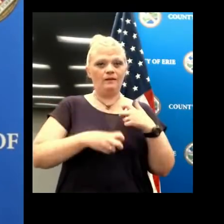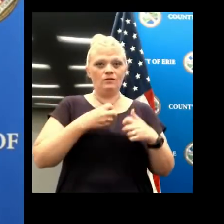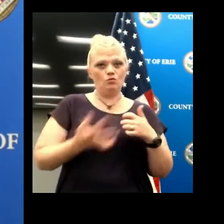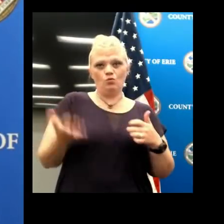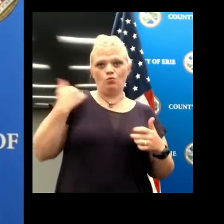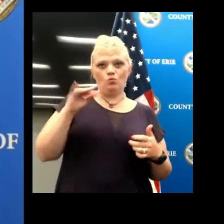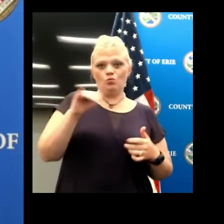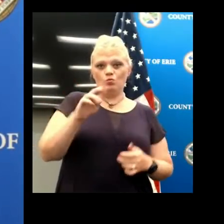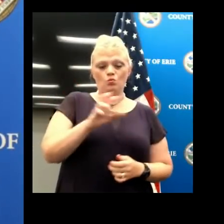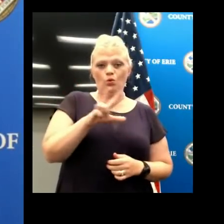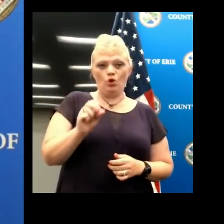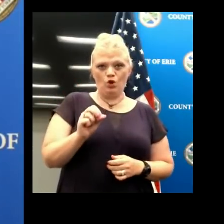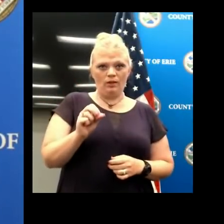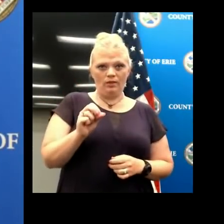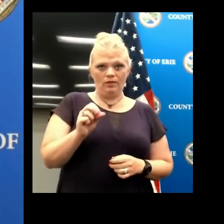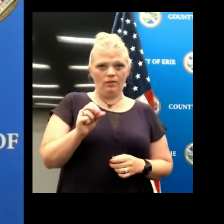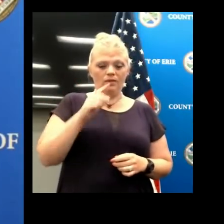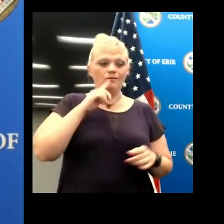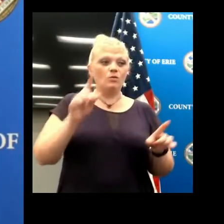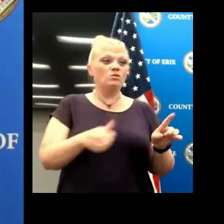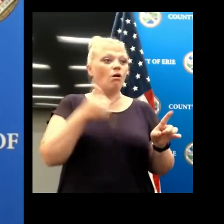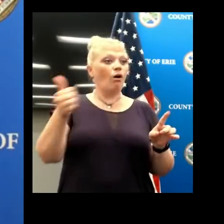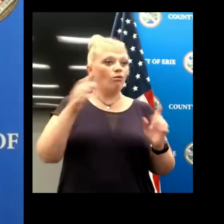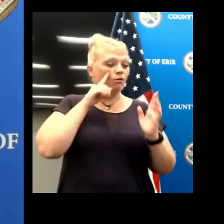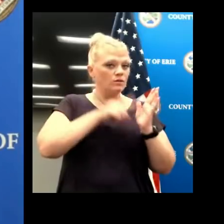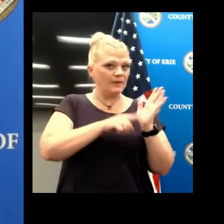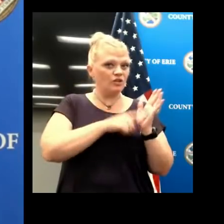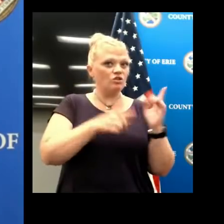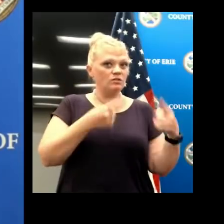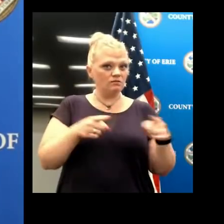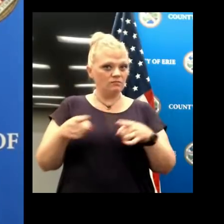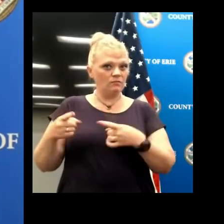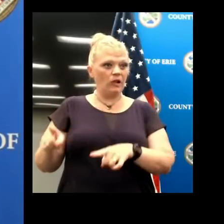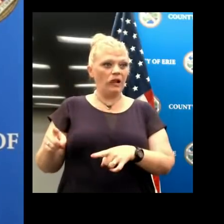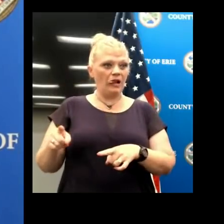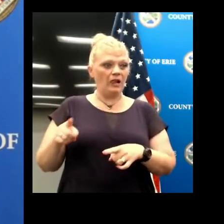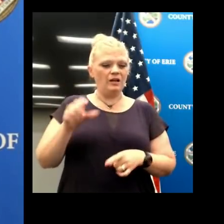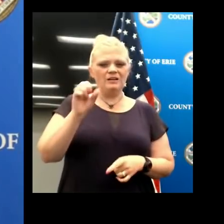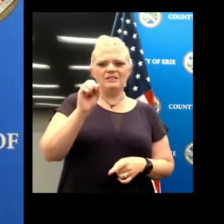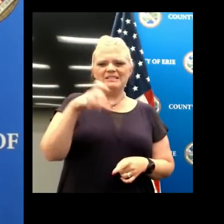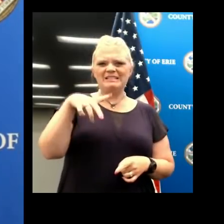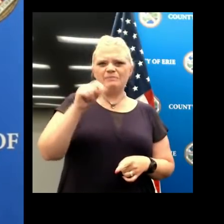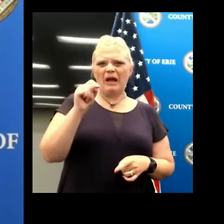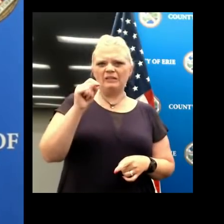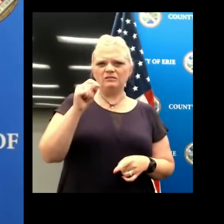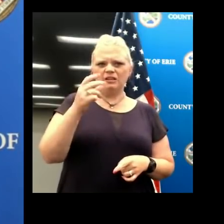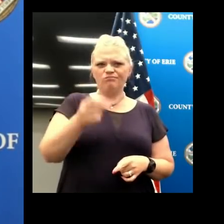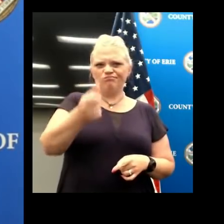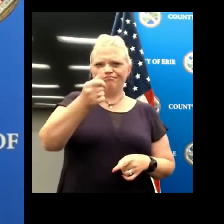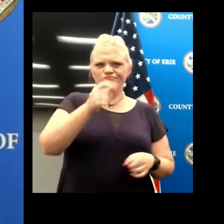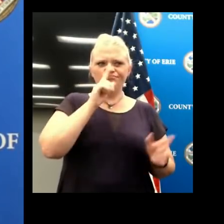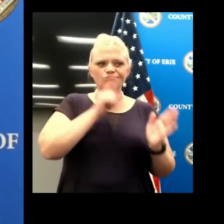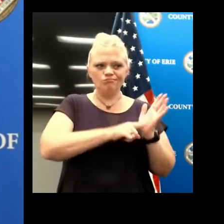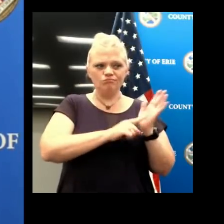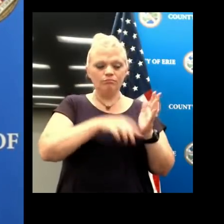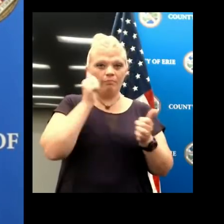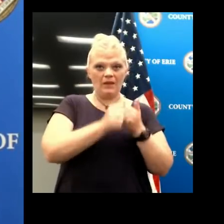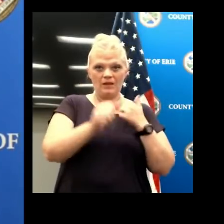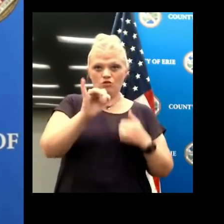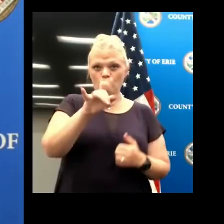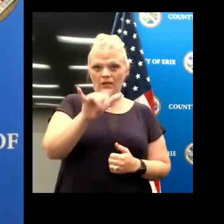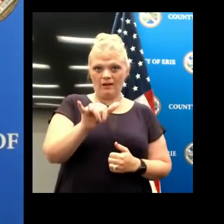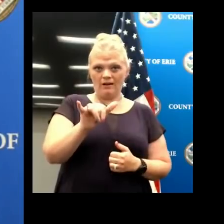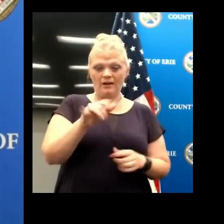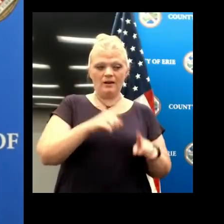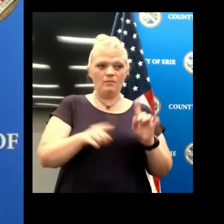June 30th. There were other inspections that had been performed, spot inspections, in which they passed it in July.